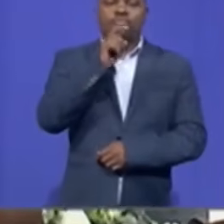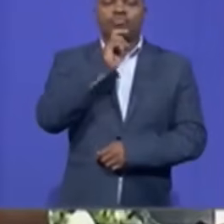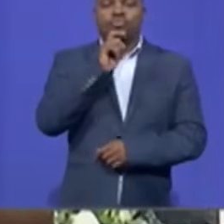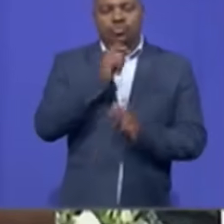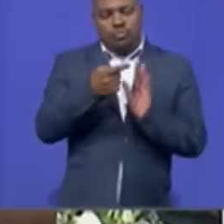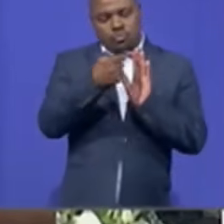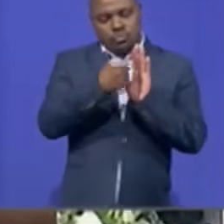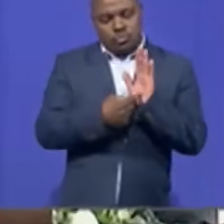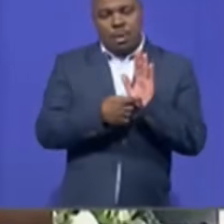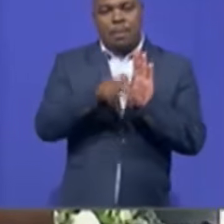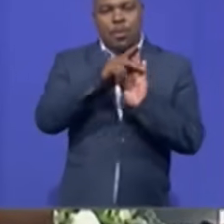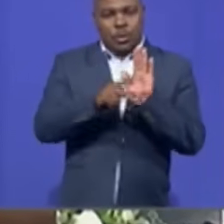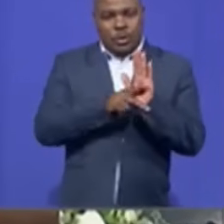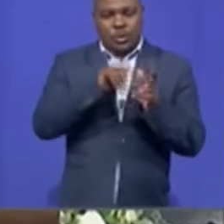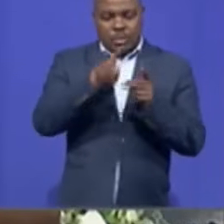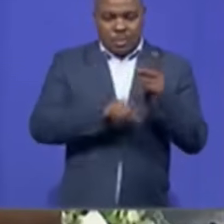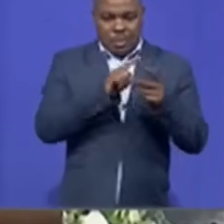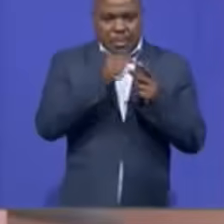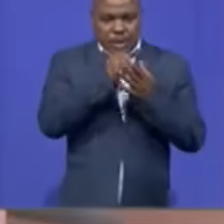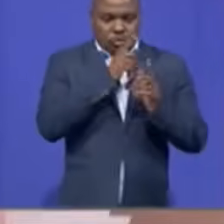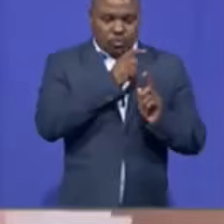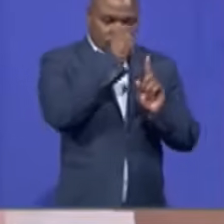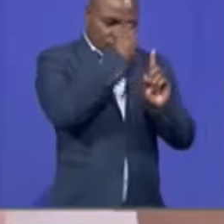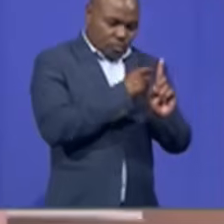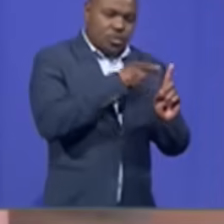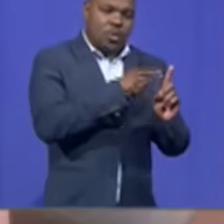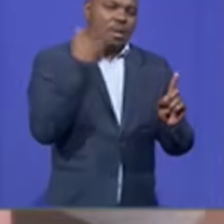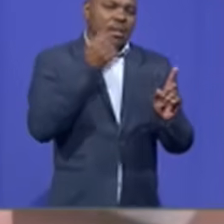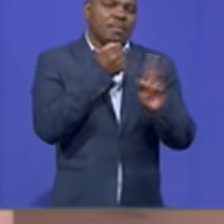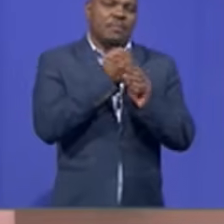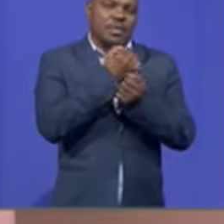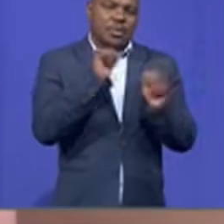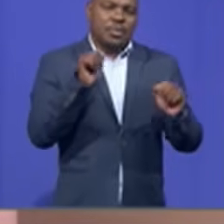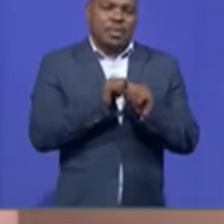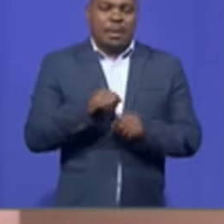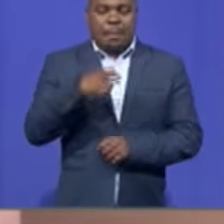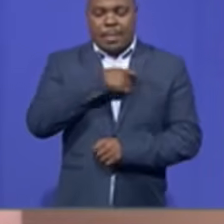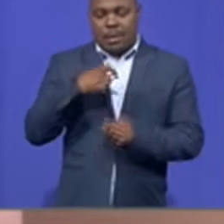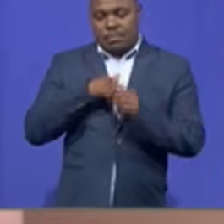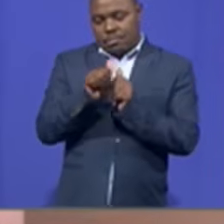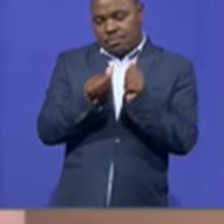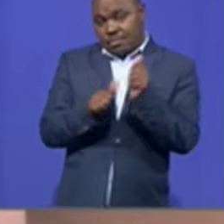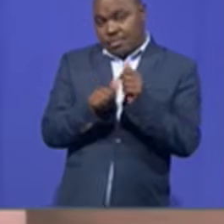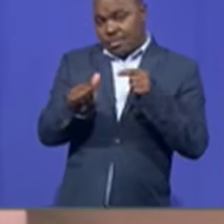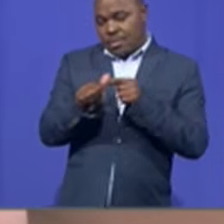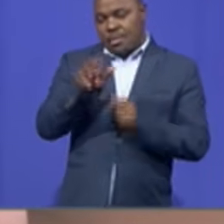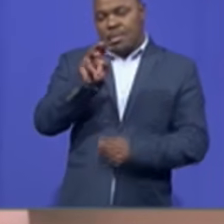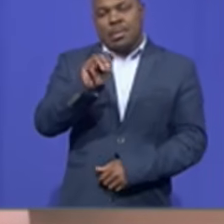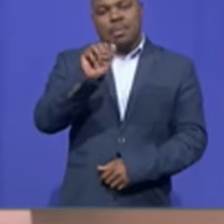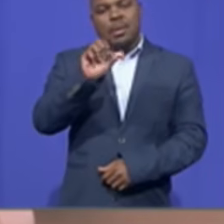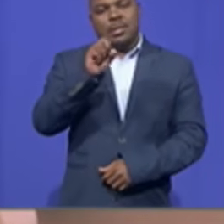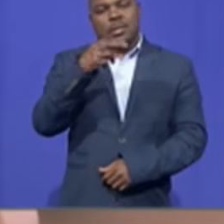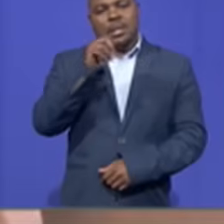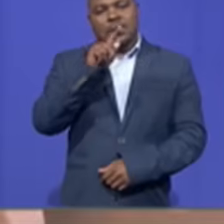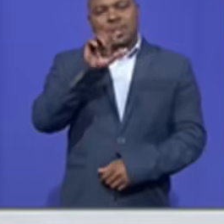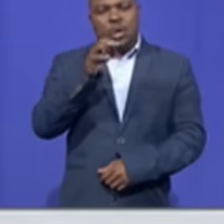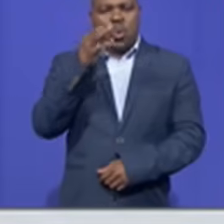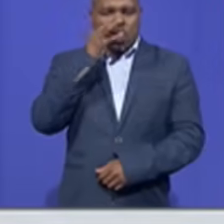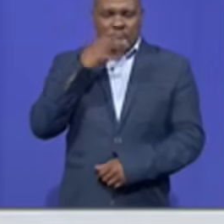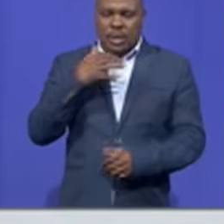lekoko go tlotla molwela kgololosego yono. Motlatsa moporesidente Paul Mashatile a re puso e tshwenyegile ka ga dipolao tsa